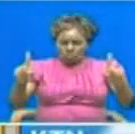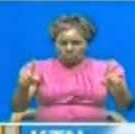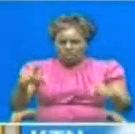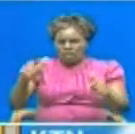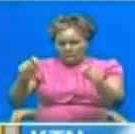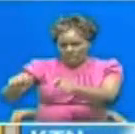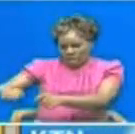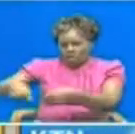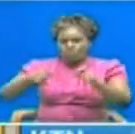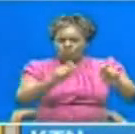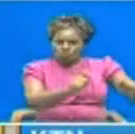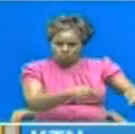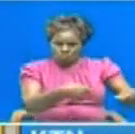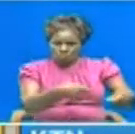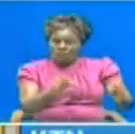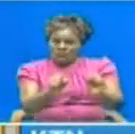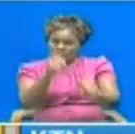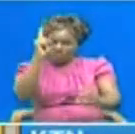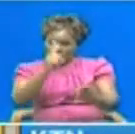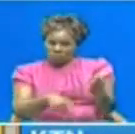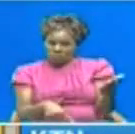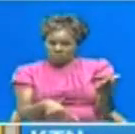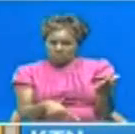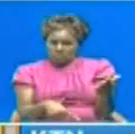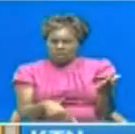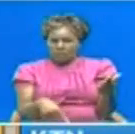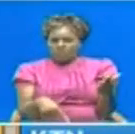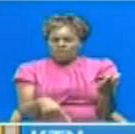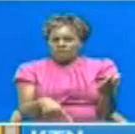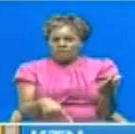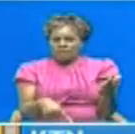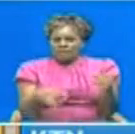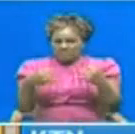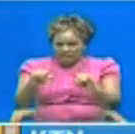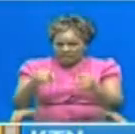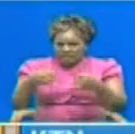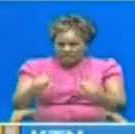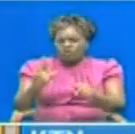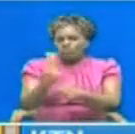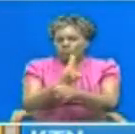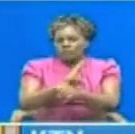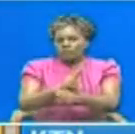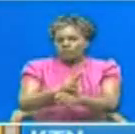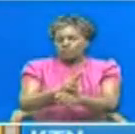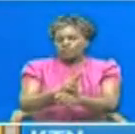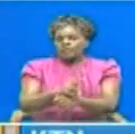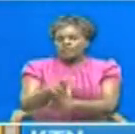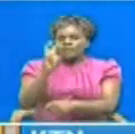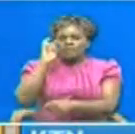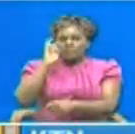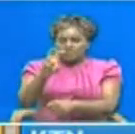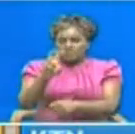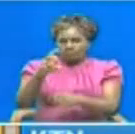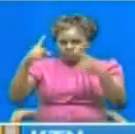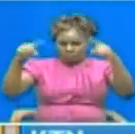Remulu, where you find unnecessary force being used. Because if we are going to excel